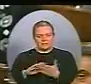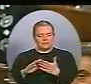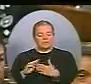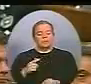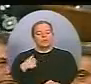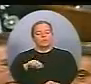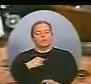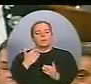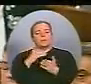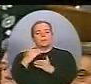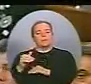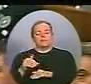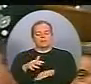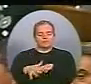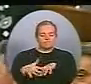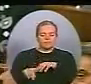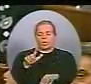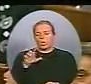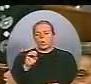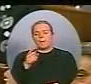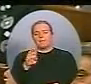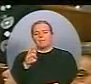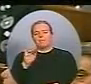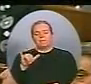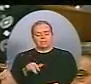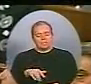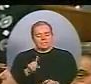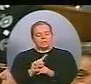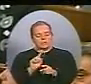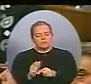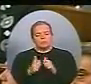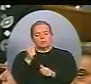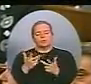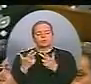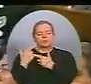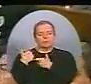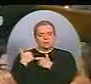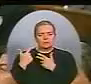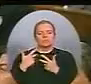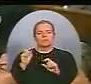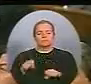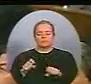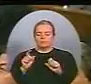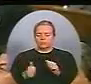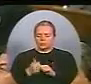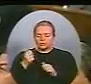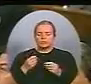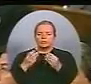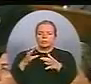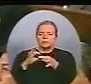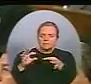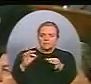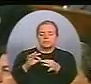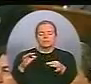make sure there was more transparency and accountability. That's exactly what we did. We're the ones, members of our caucus reported this matter to the